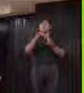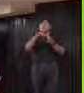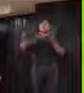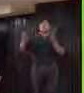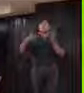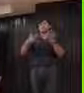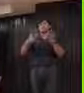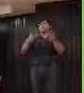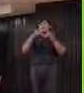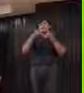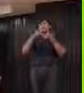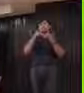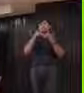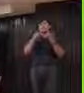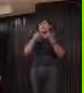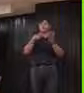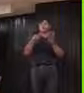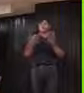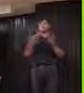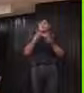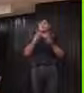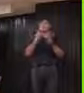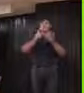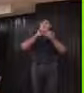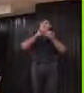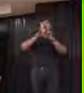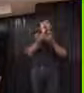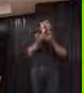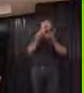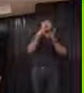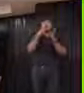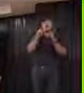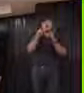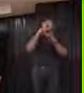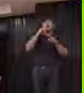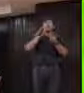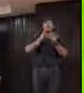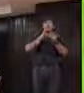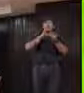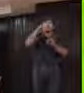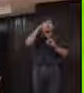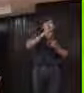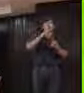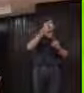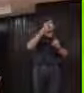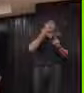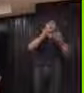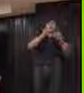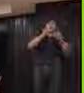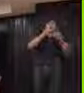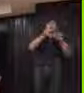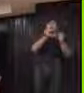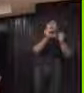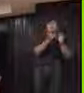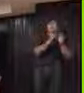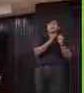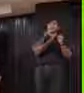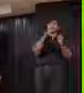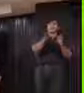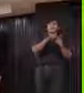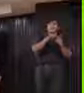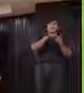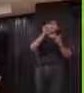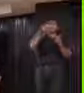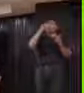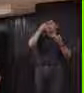the constitution. But how much right it was even denied the statehood to JNT? Was it totally a state choice because